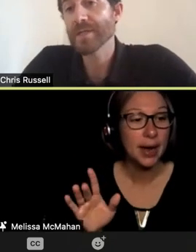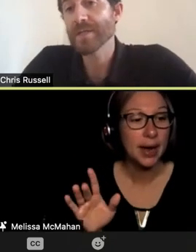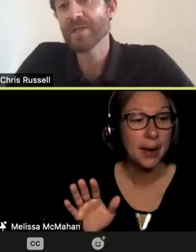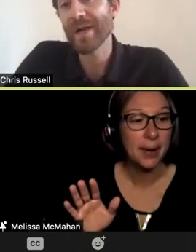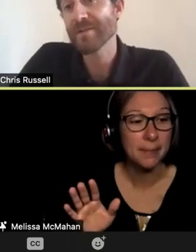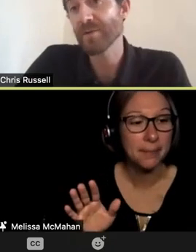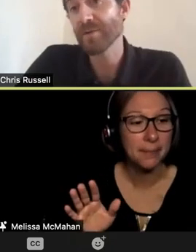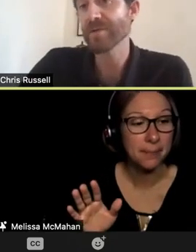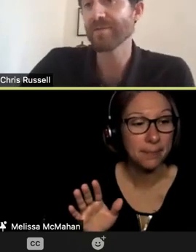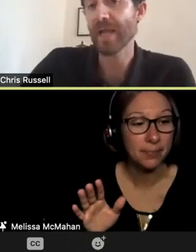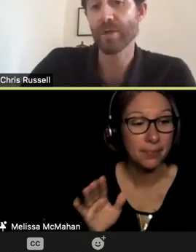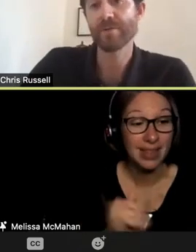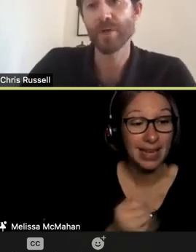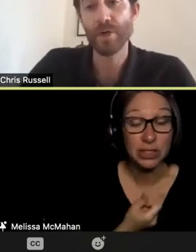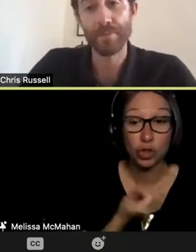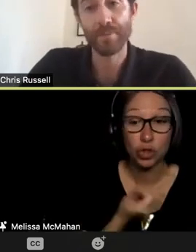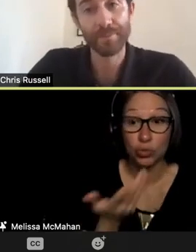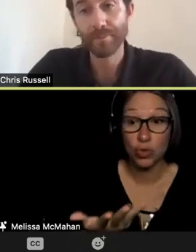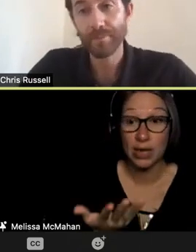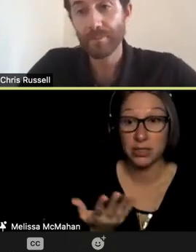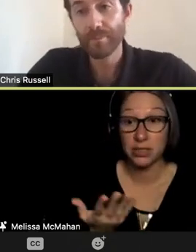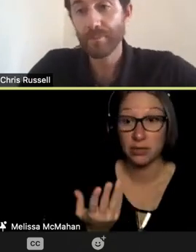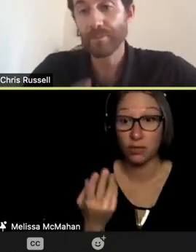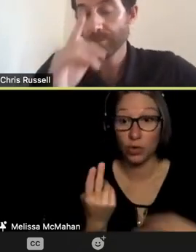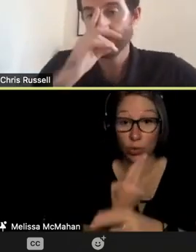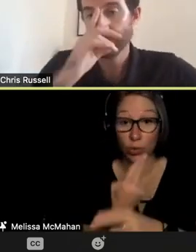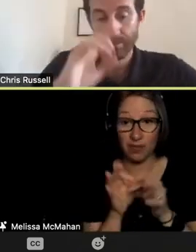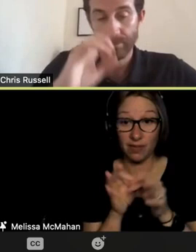Yeah, it's an expressive use of language for sure.